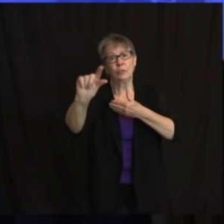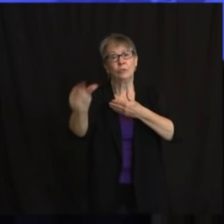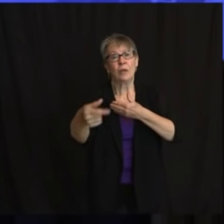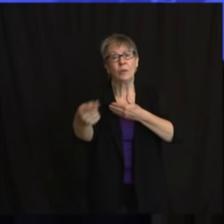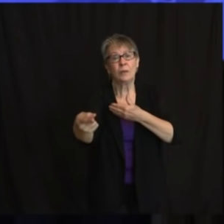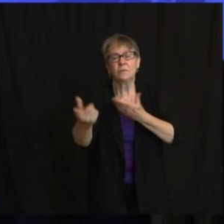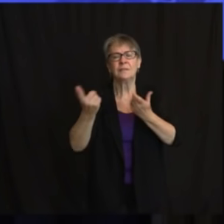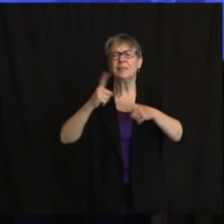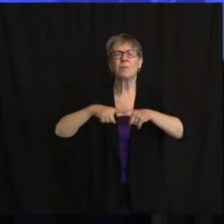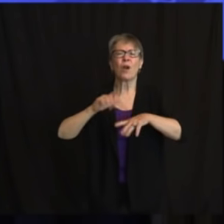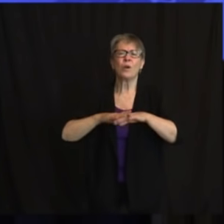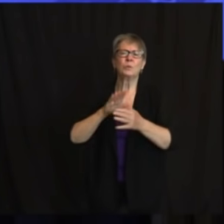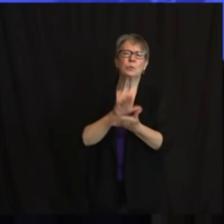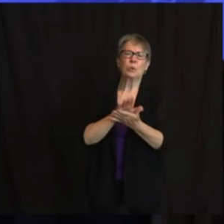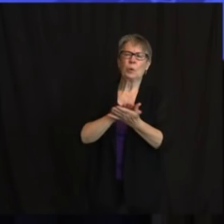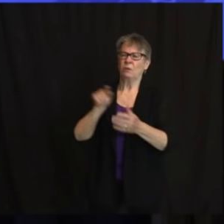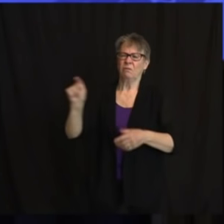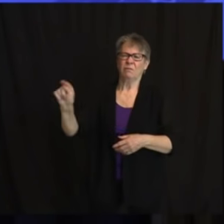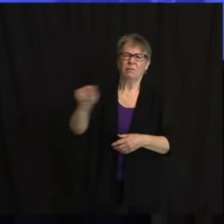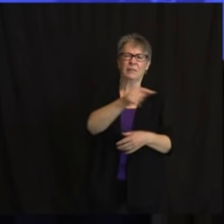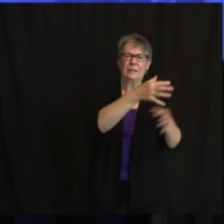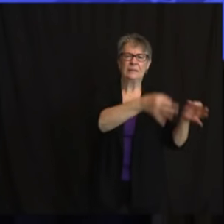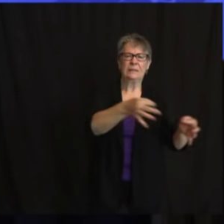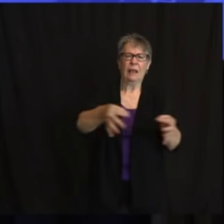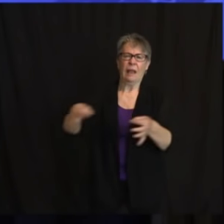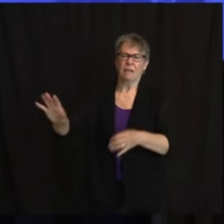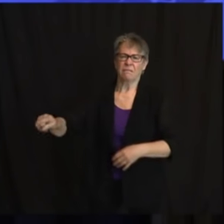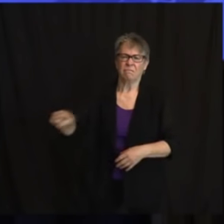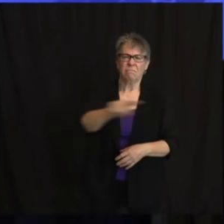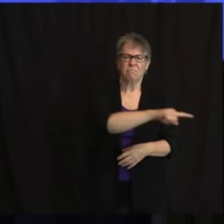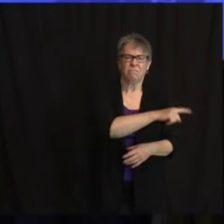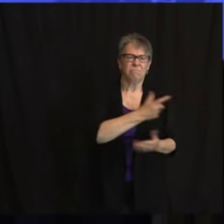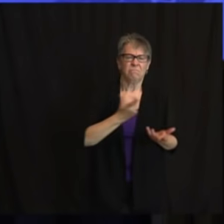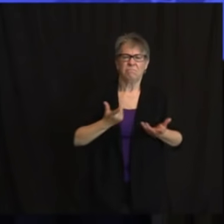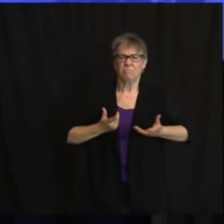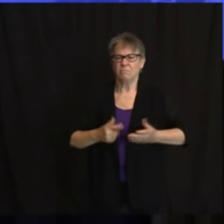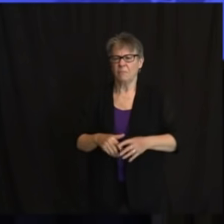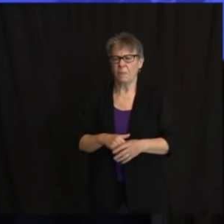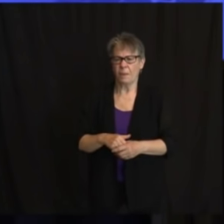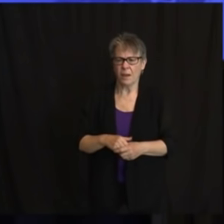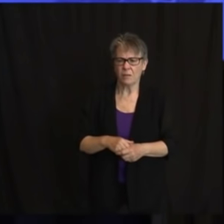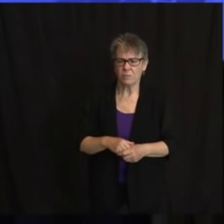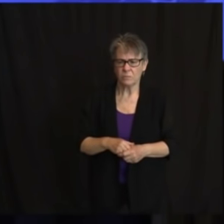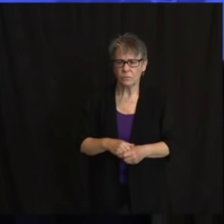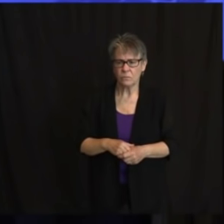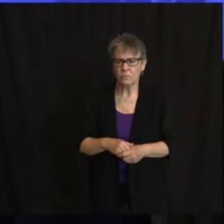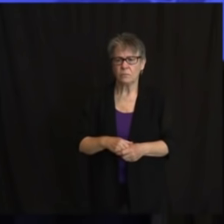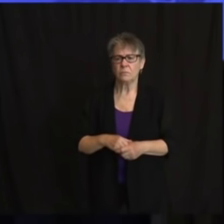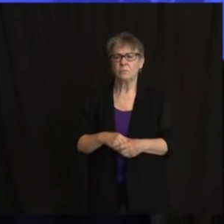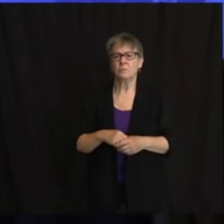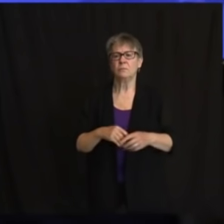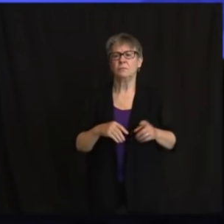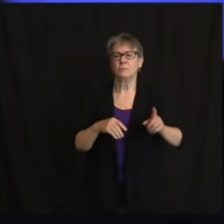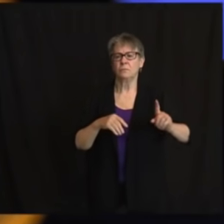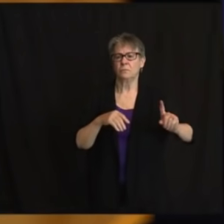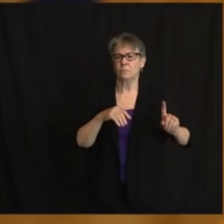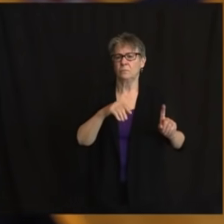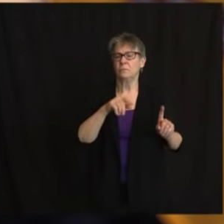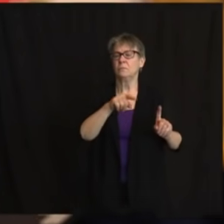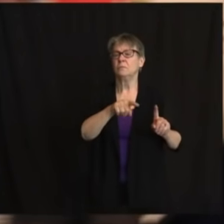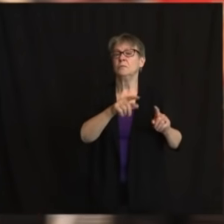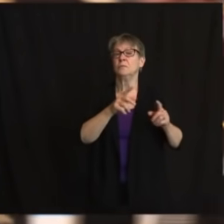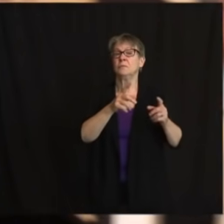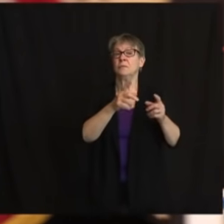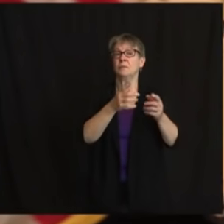of ascertain more standards, I think, for opening schools or doing anything that has to do with social distancing. If we think there's something fun we can do at a state